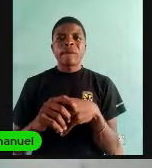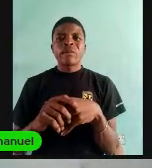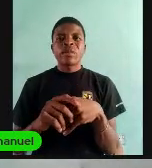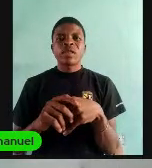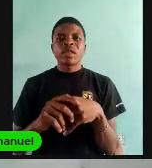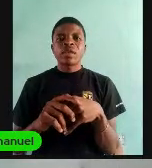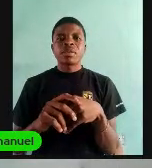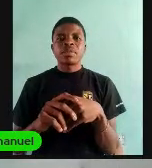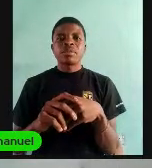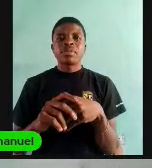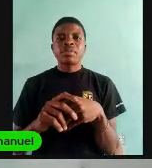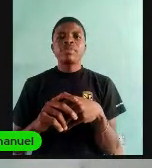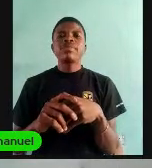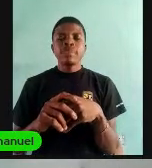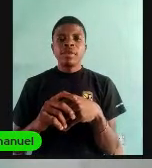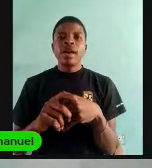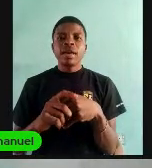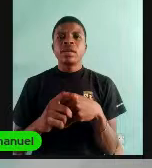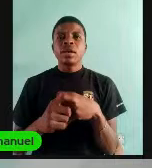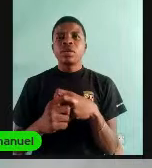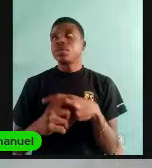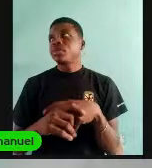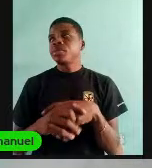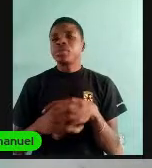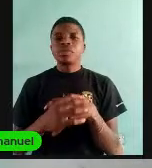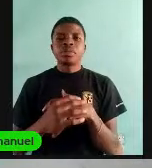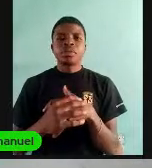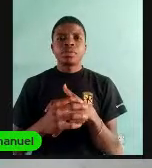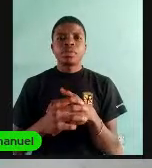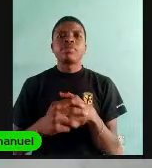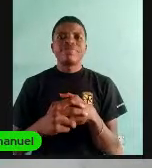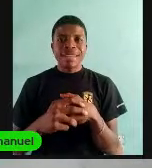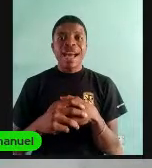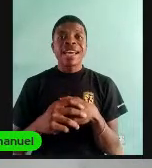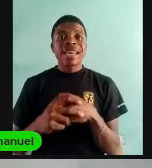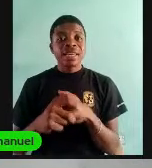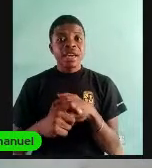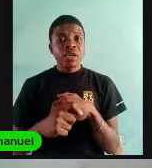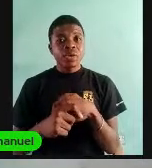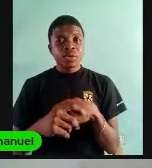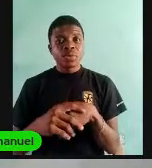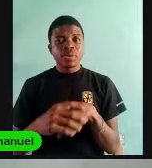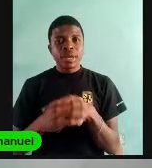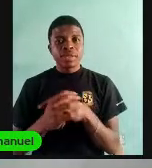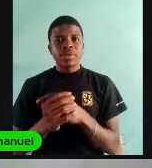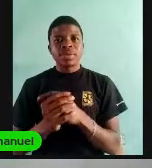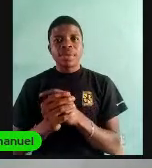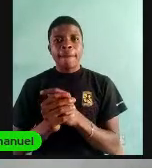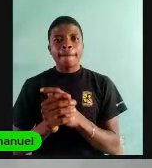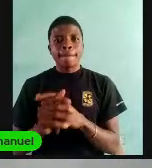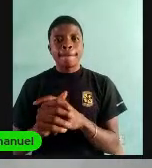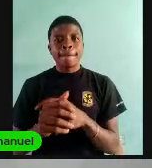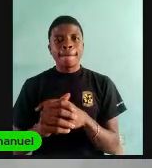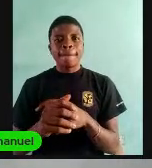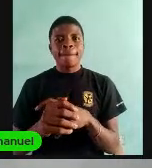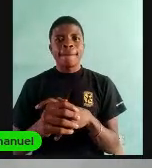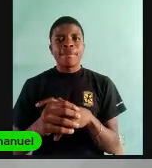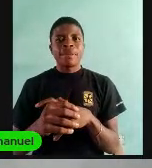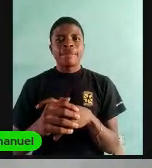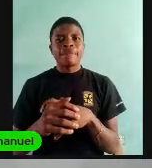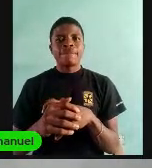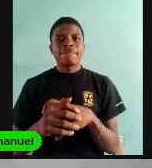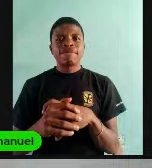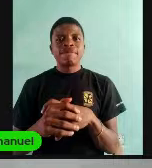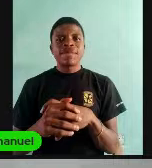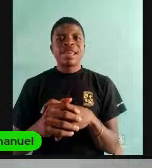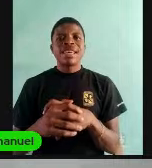Can you hear me now? Yeah, I can hear you. Hello, I can hear you. That's good. hello, can you hear